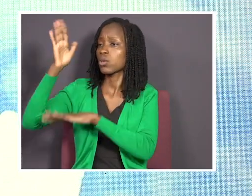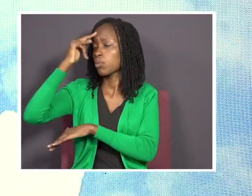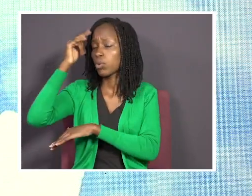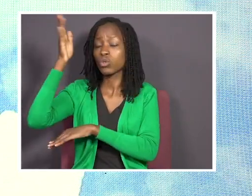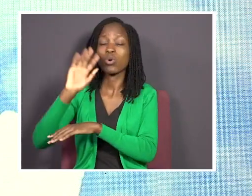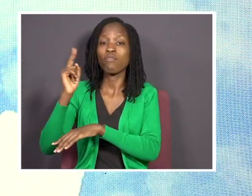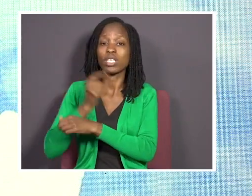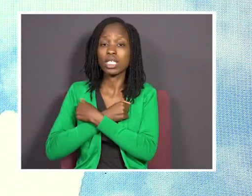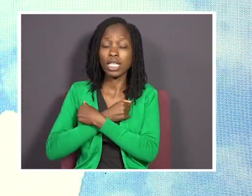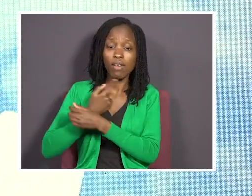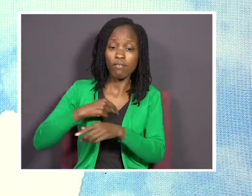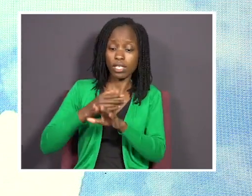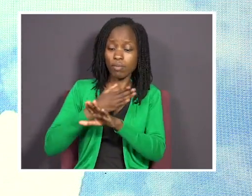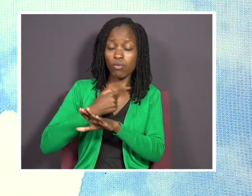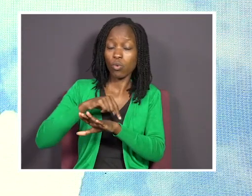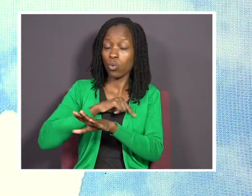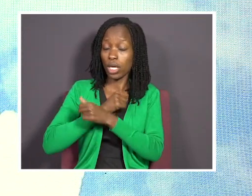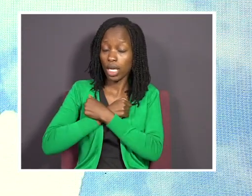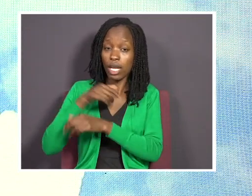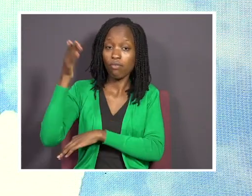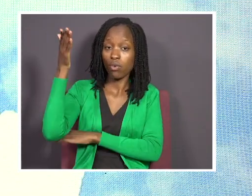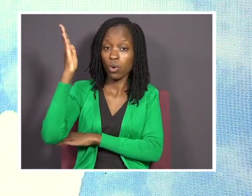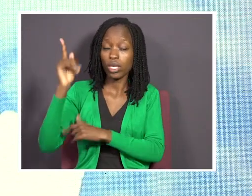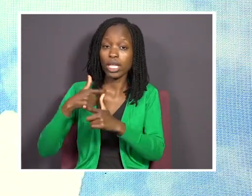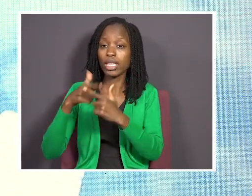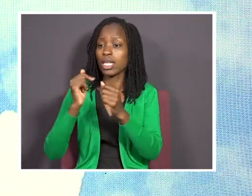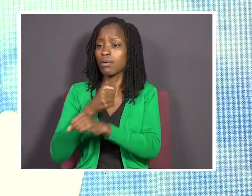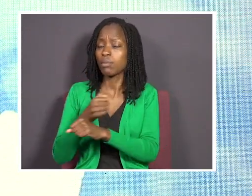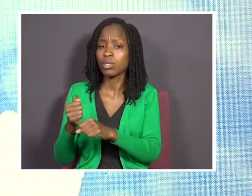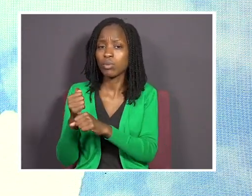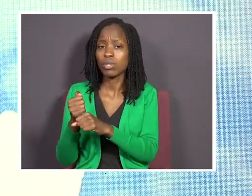even before we loved him, then it cannot